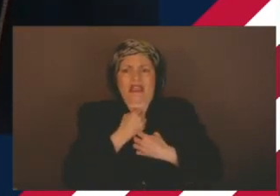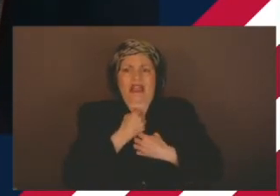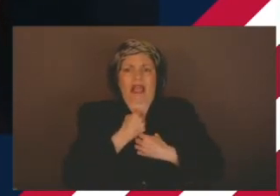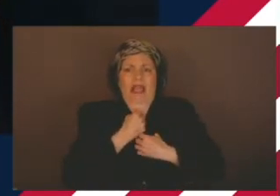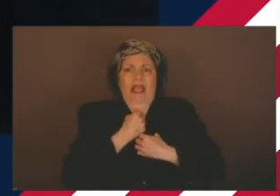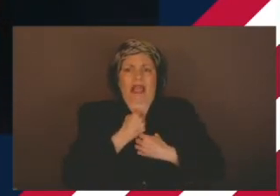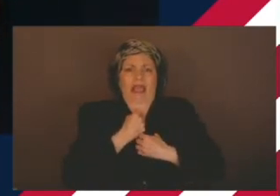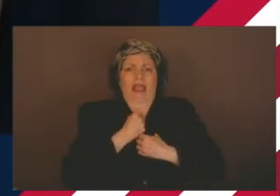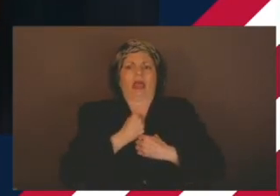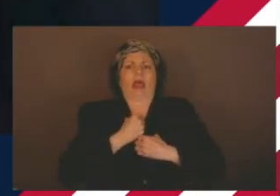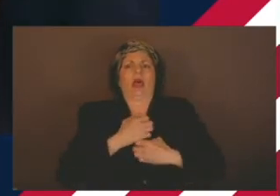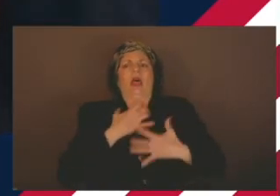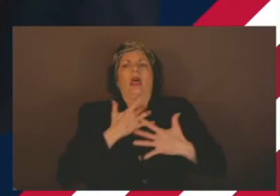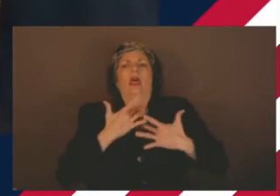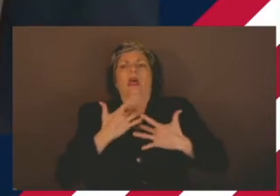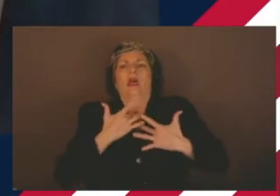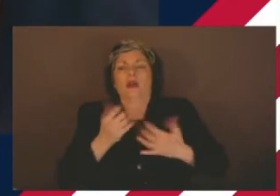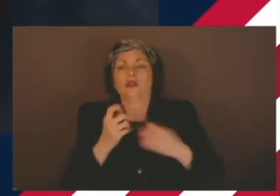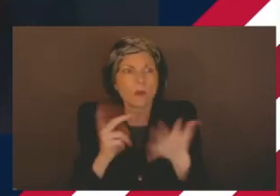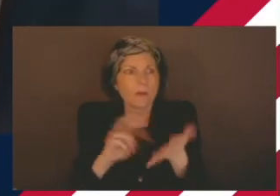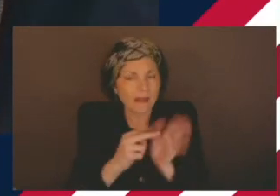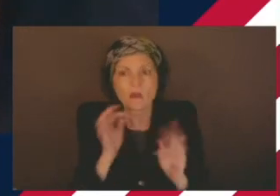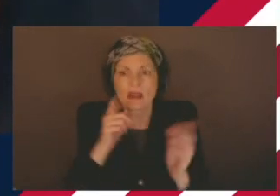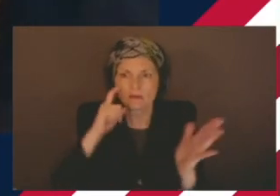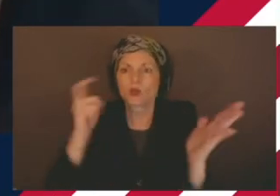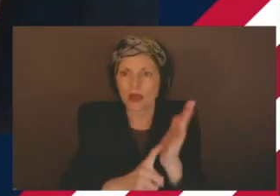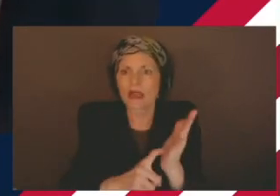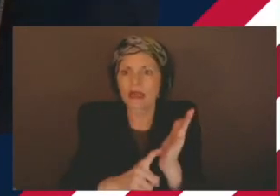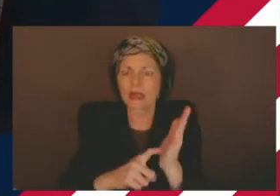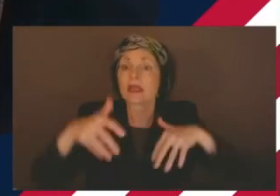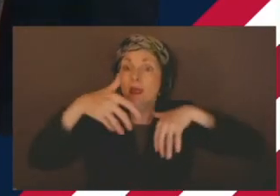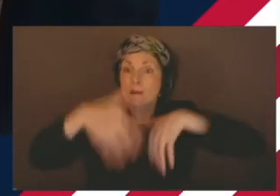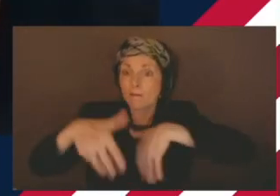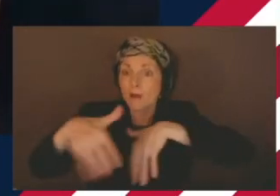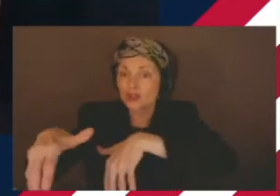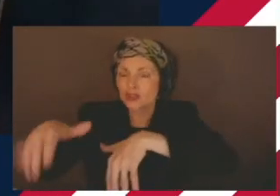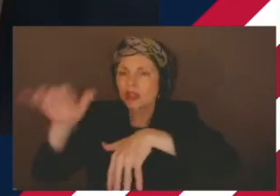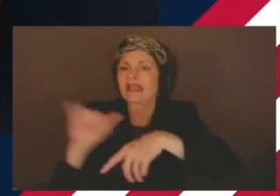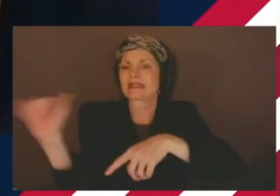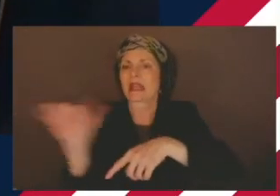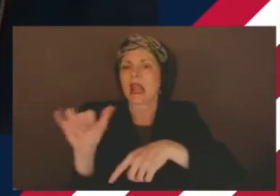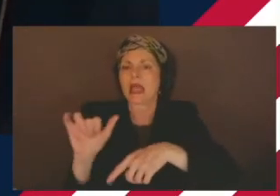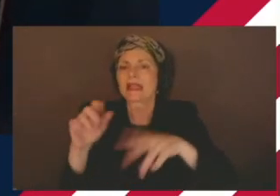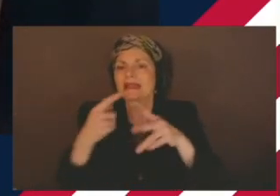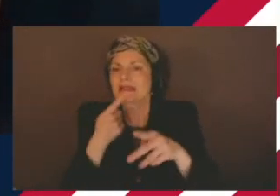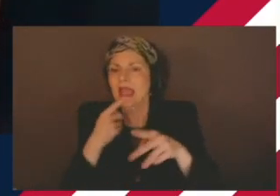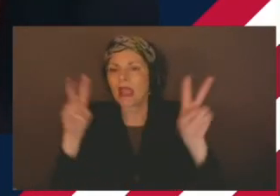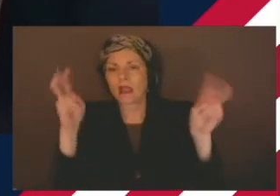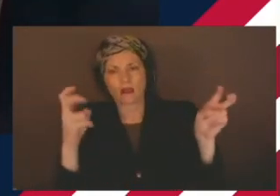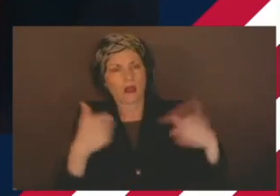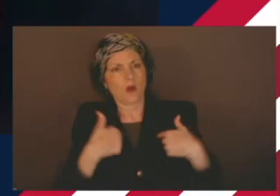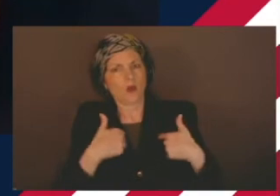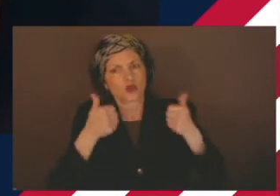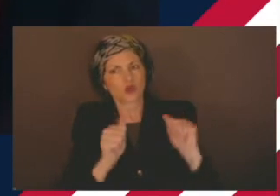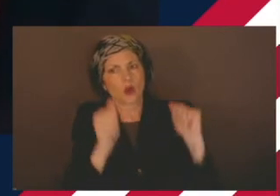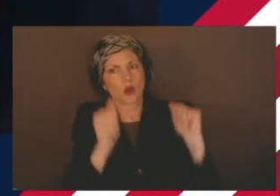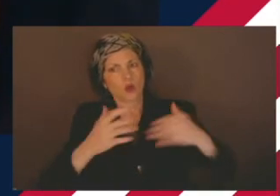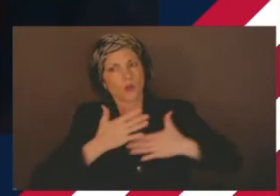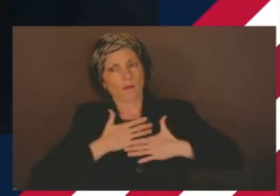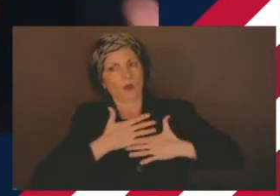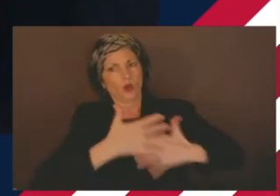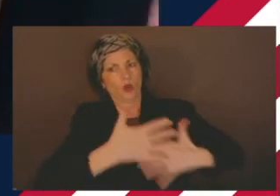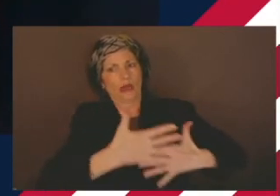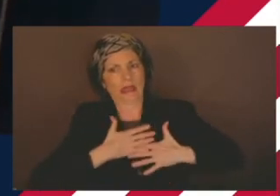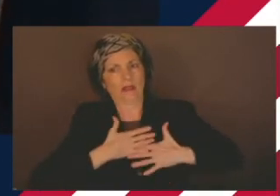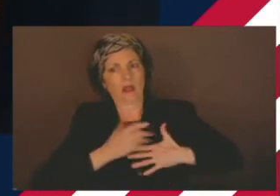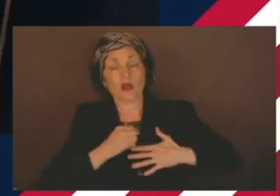the street is justice trying to breathe, equal protection under the law trying to breathe. So I believe what we must do, and in the Poor People's Campaign, we